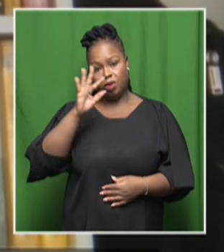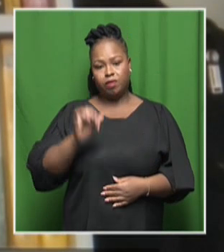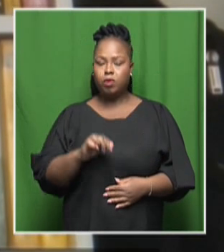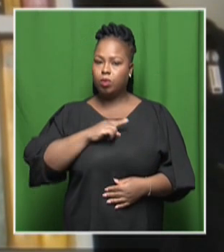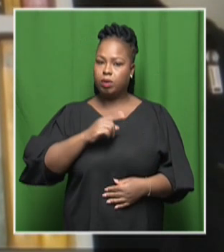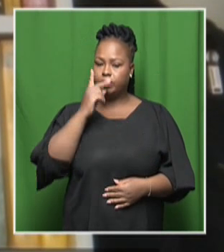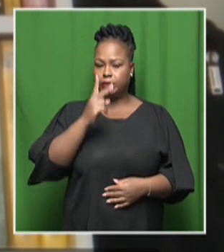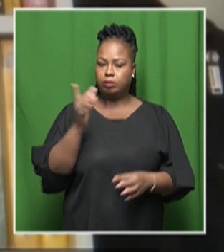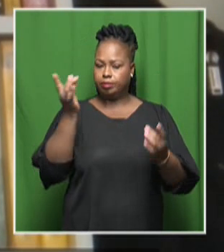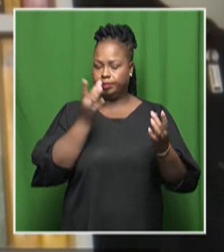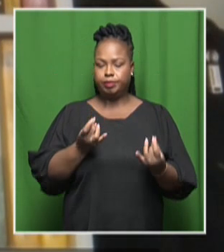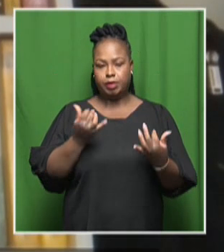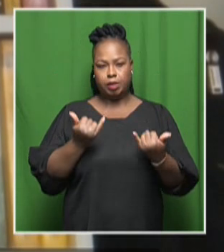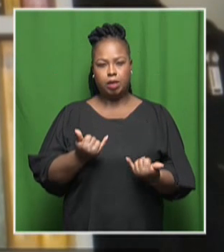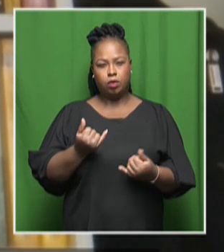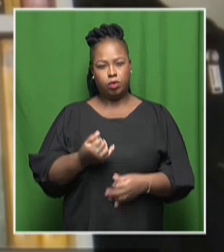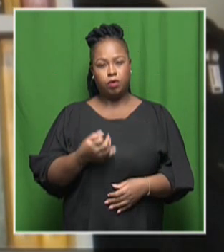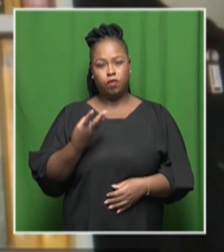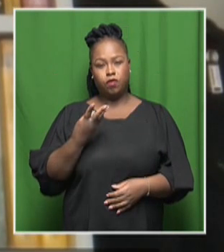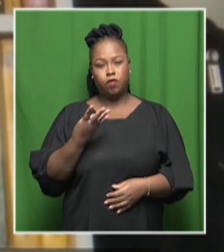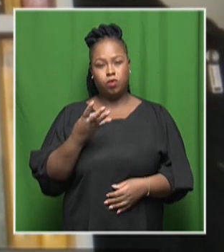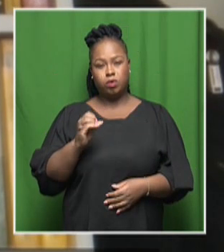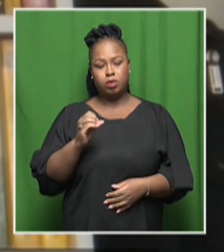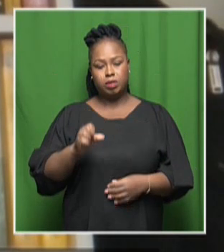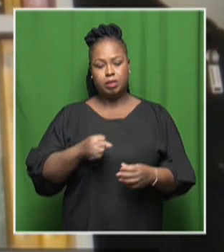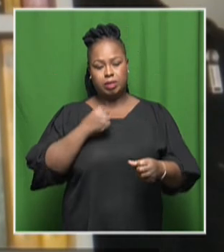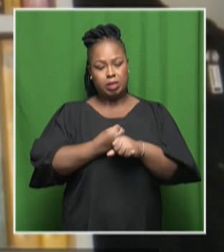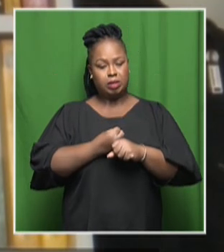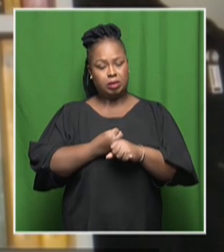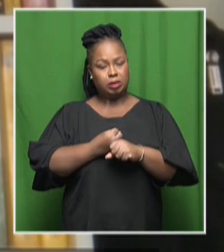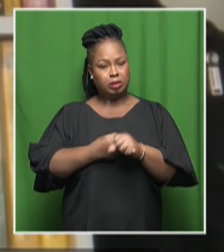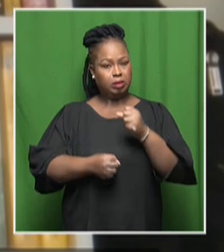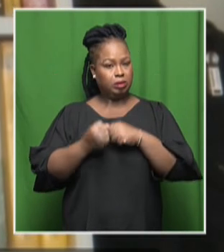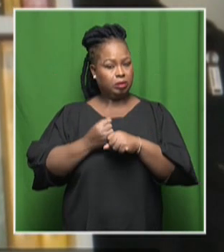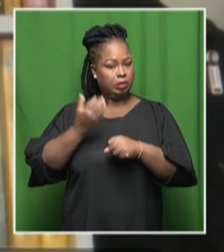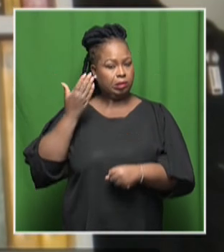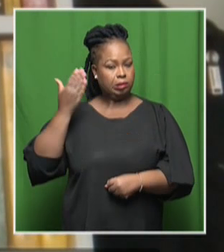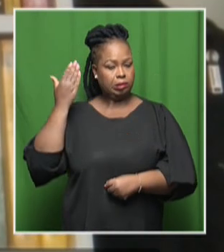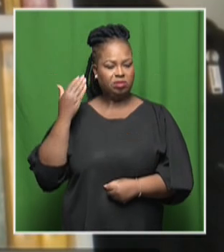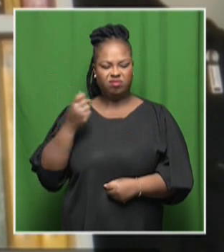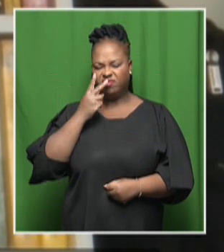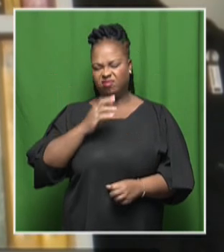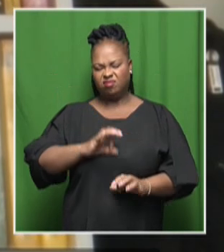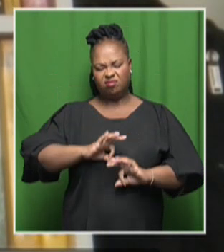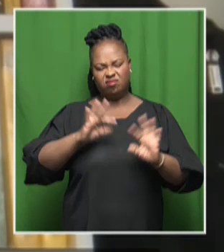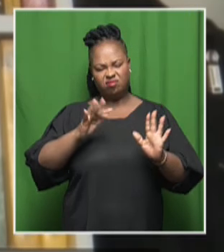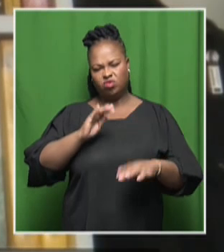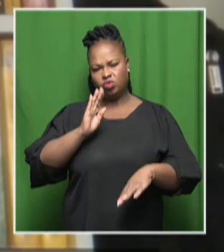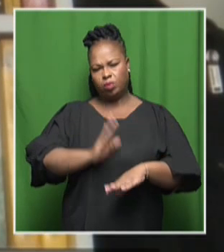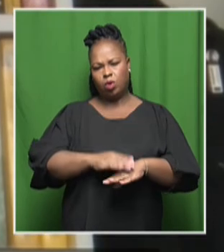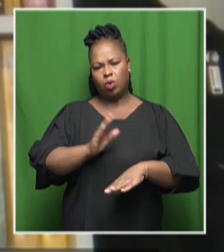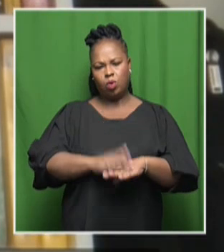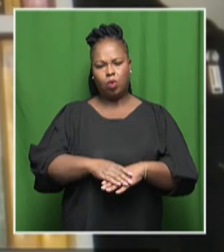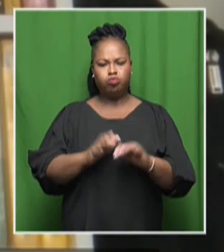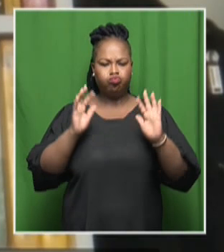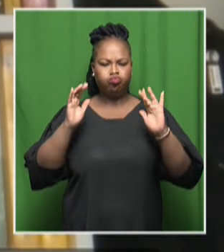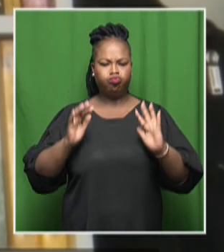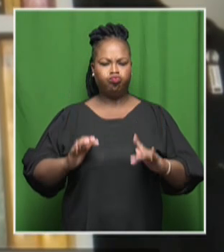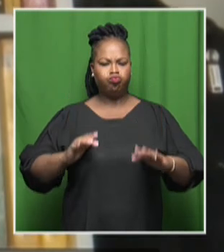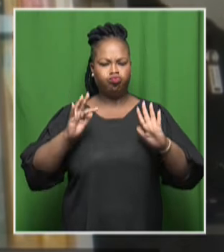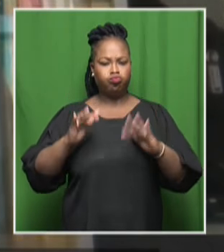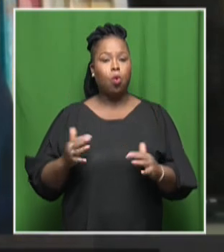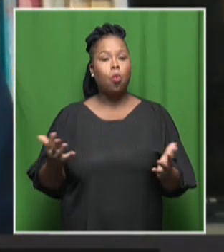if we look at the statistics of the last 4 decades or so, we can see a clear increase in the number of heavy rainfall events, specifically